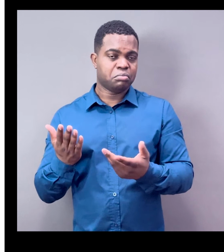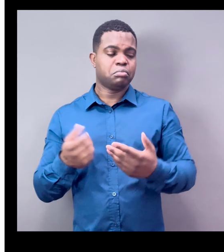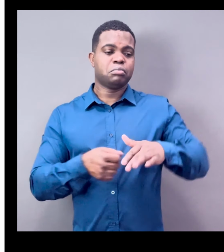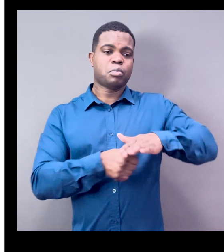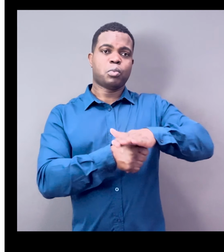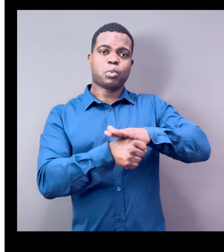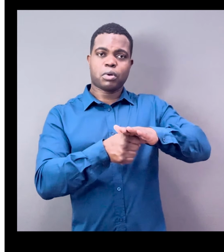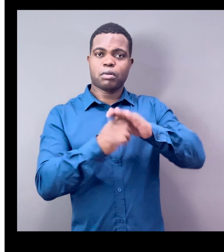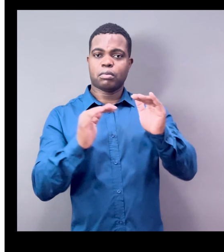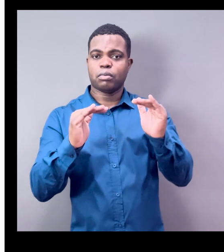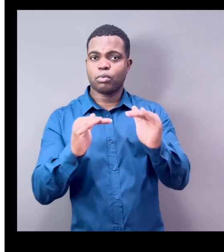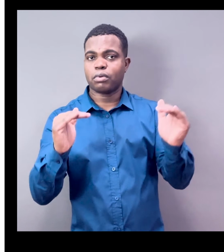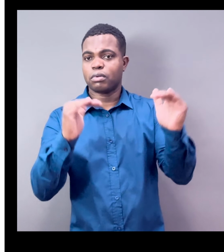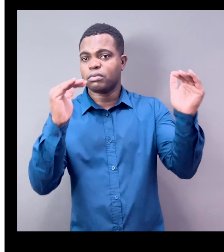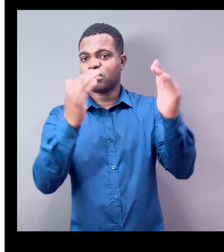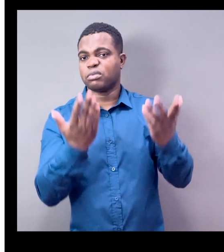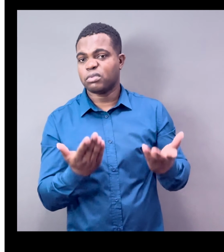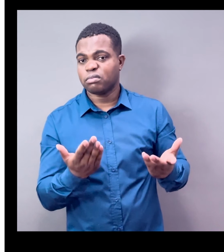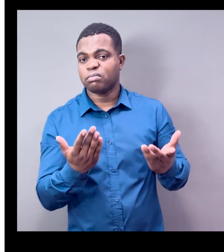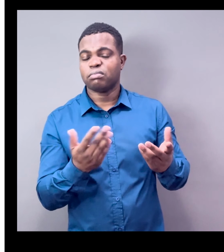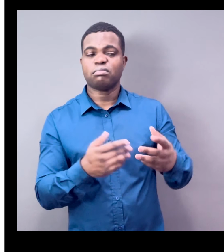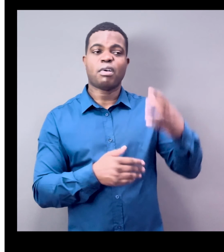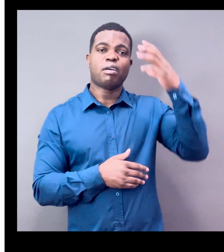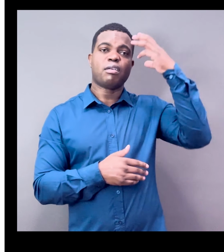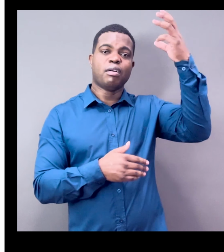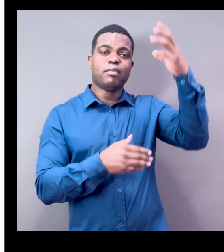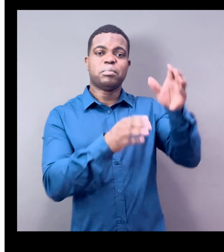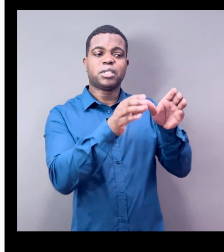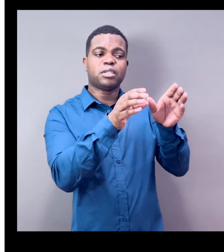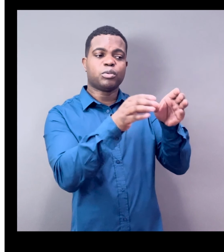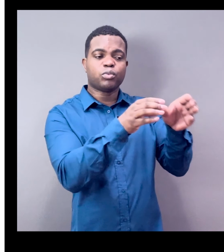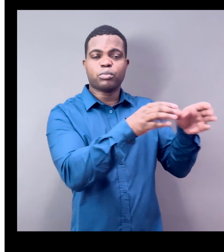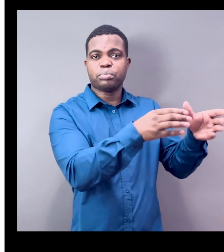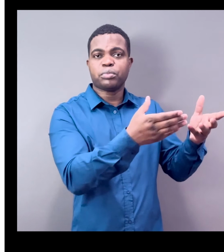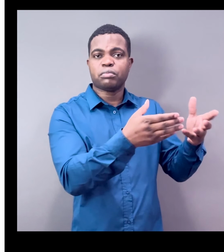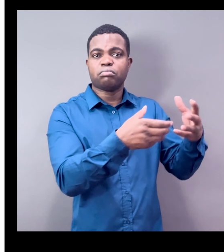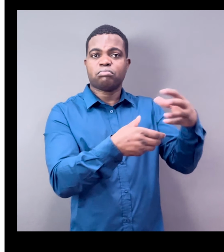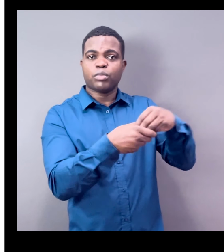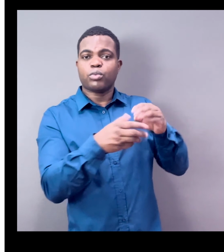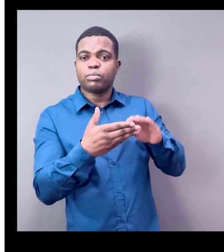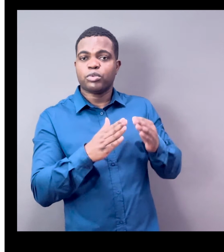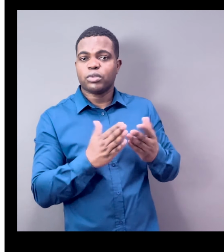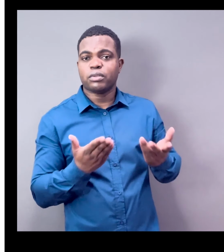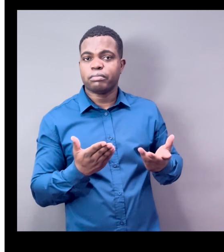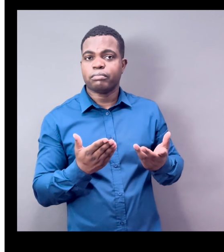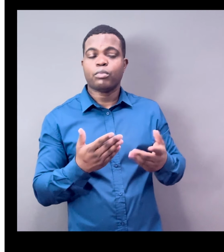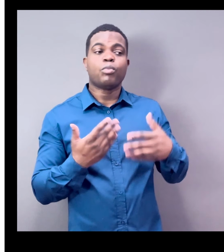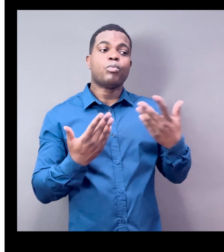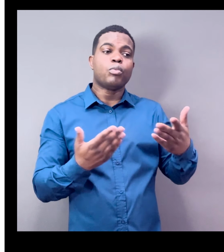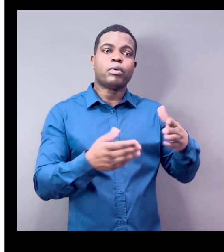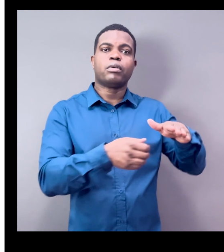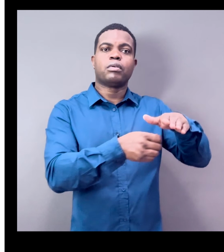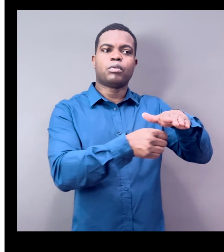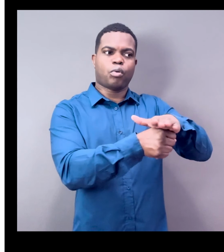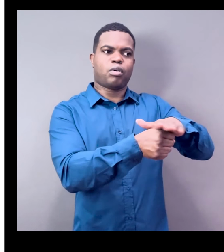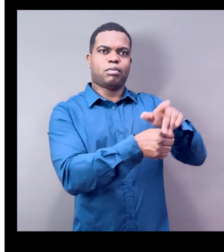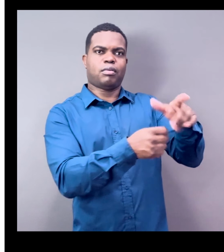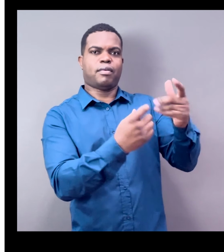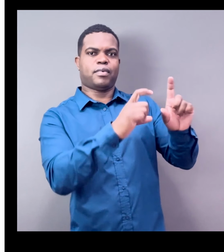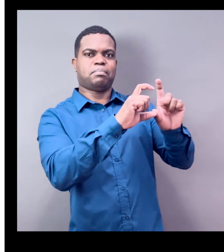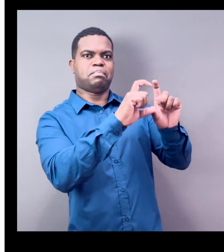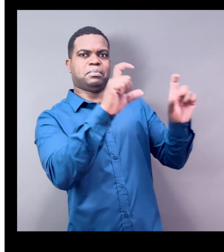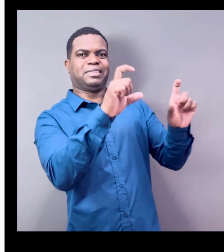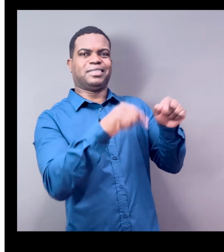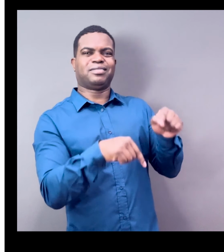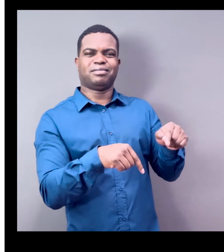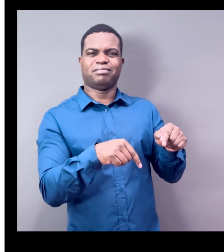local organizations, they could be government agencies within that community. They could be local enterprises,